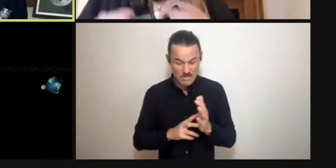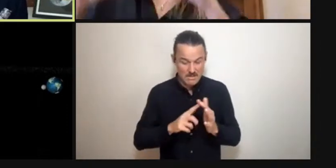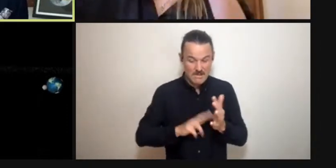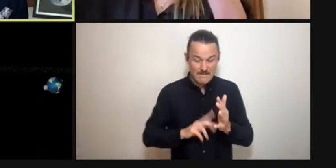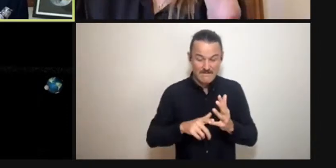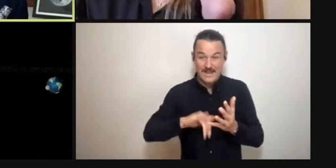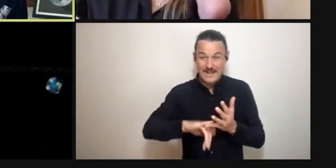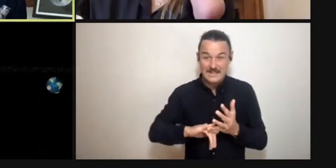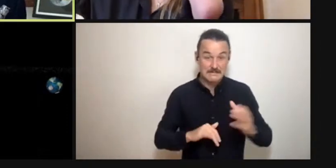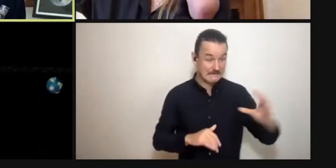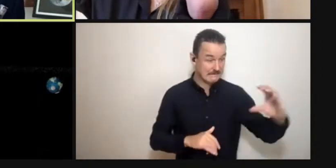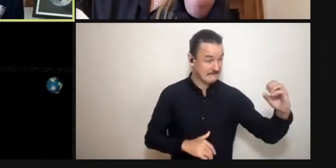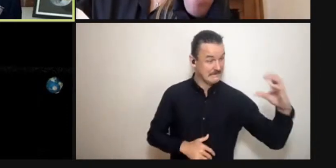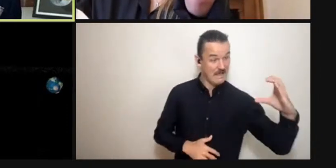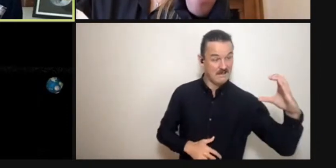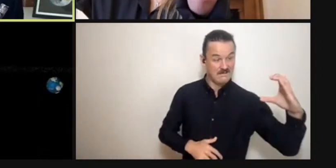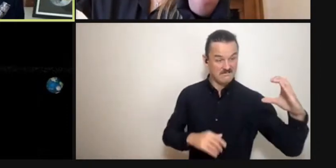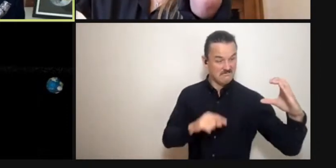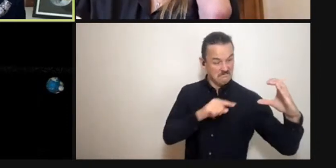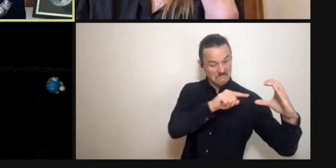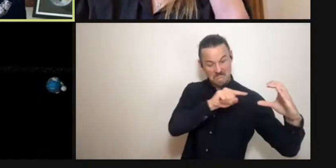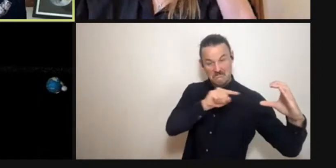Earth so perfect.